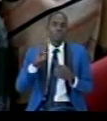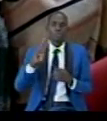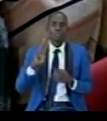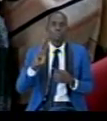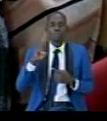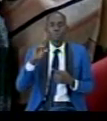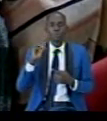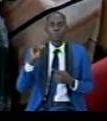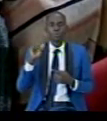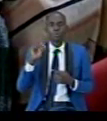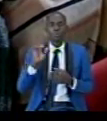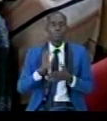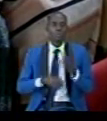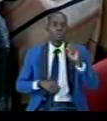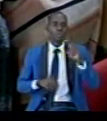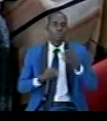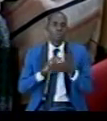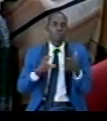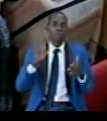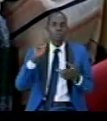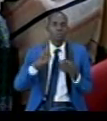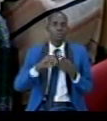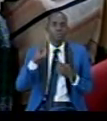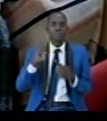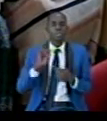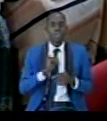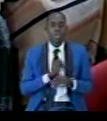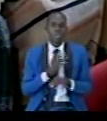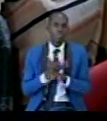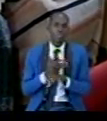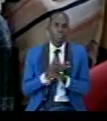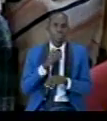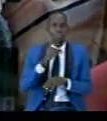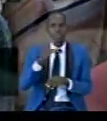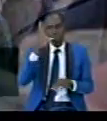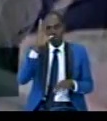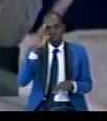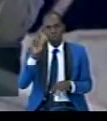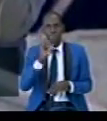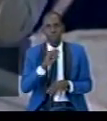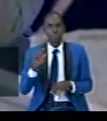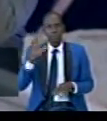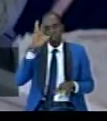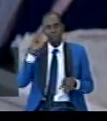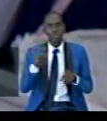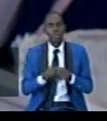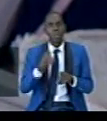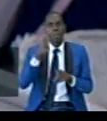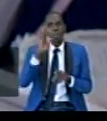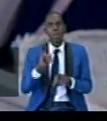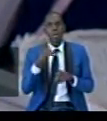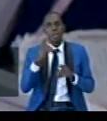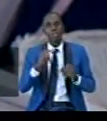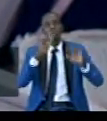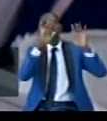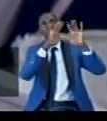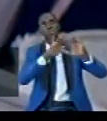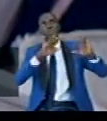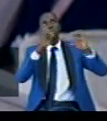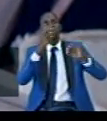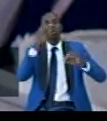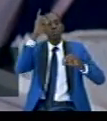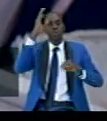verse 1, I beseech you therefore, brethren, by the mercies of God, that ye present your